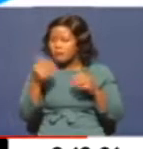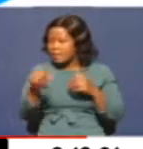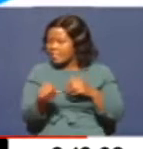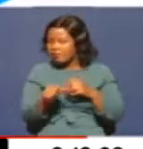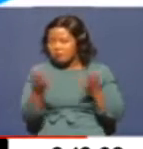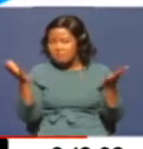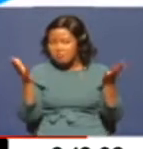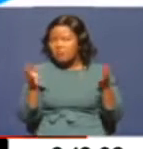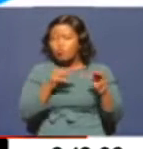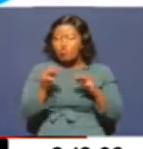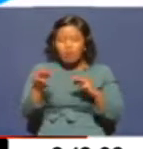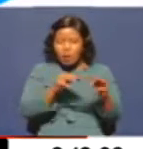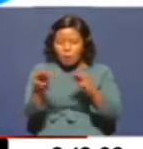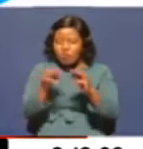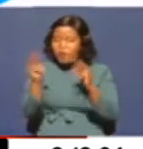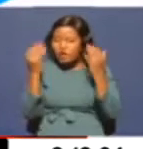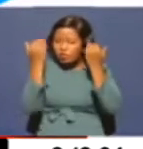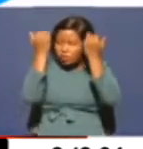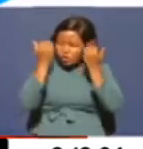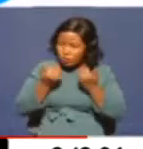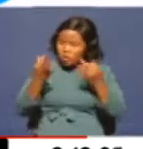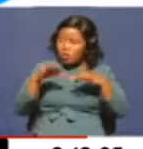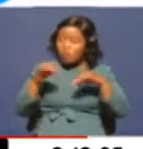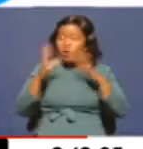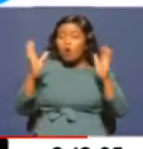the movements of judicial officers and judges.